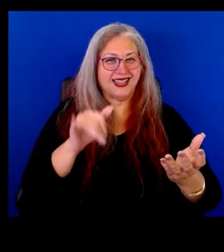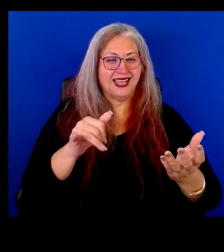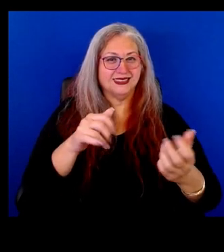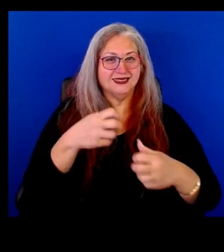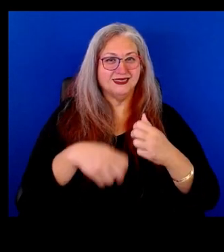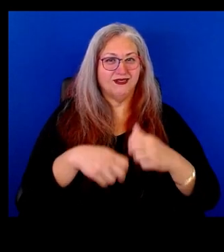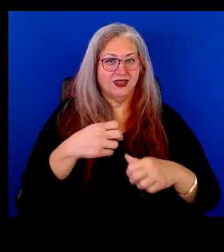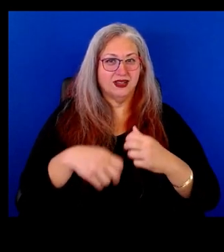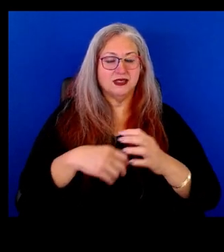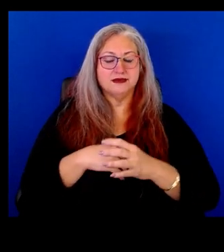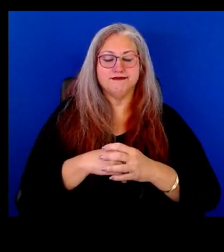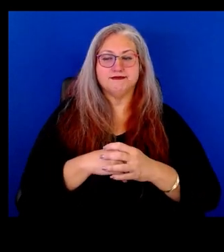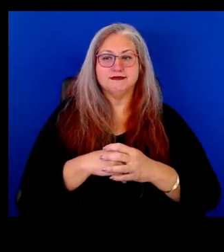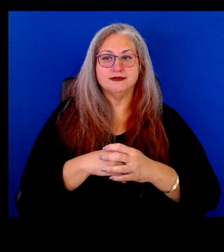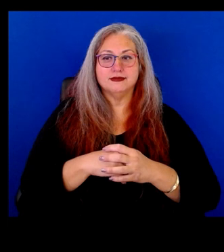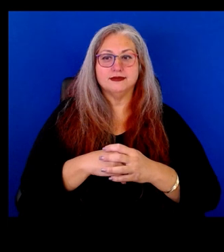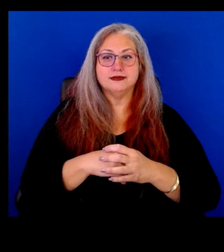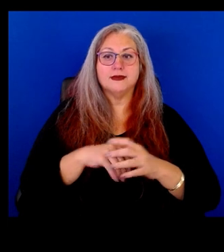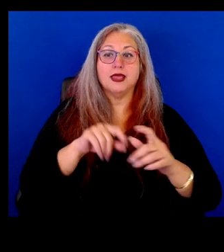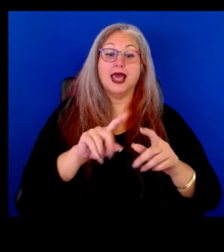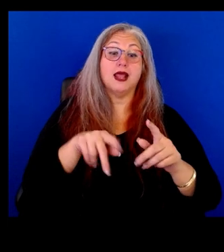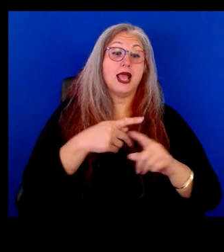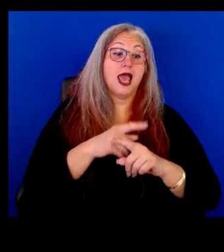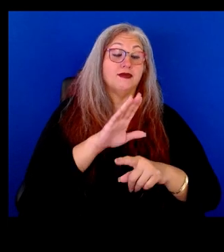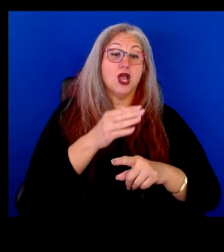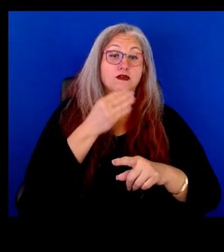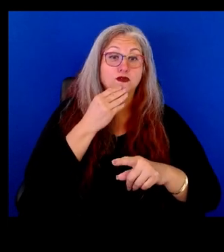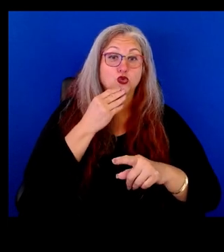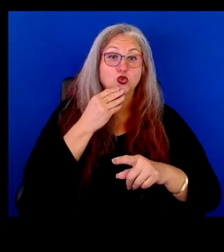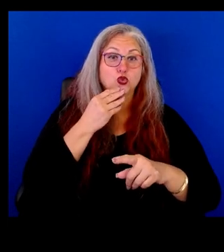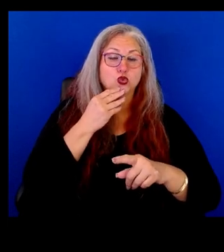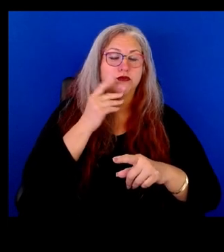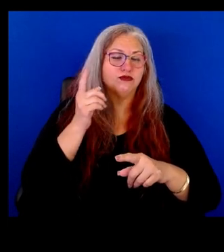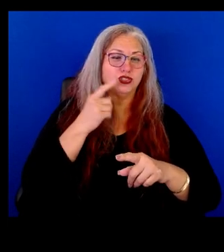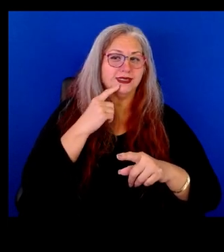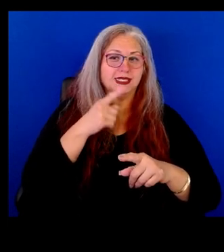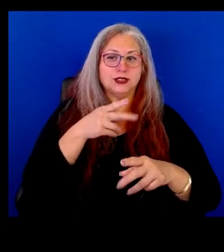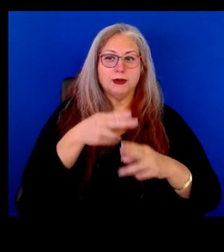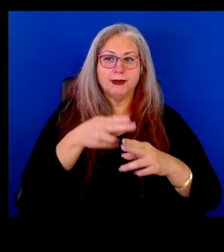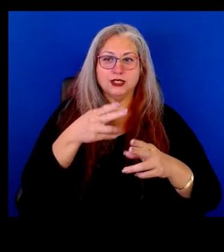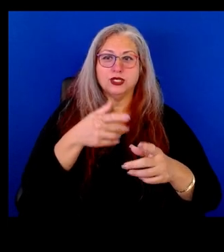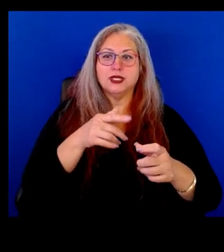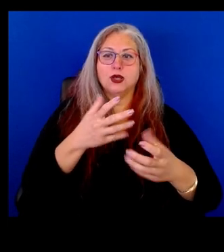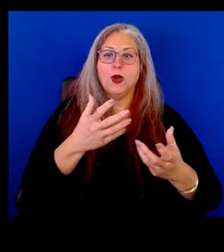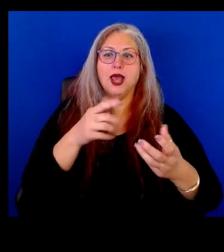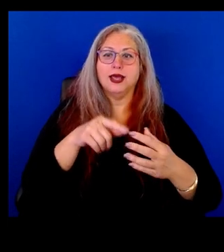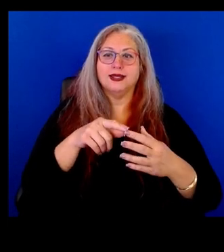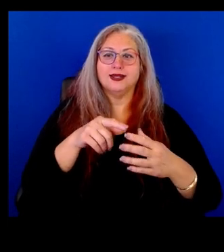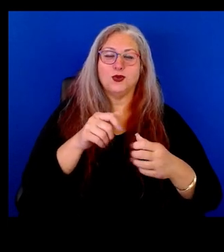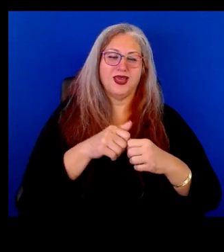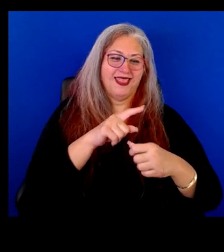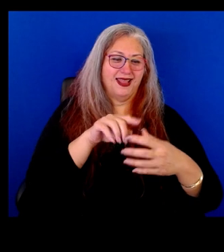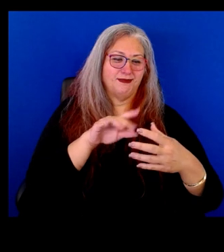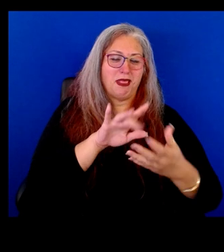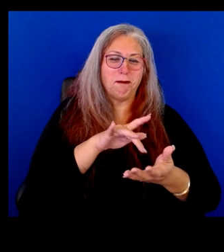how difficult it was for them. The kind of food that they would do, Leila said, as I mentioned in